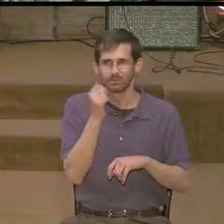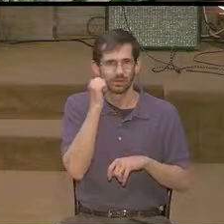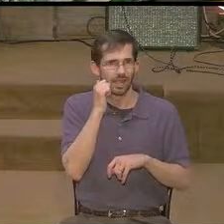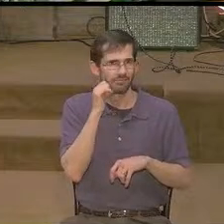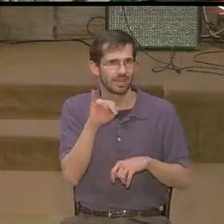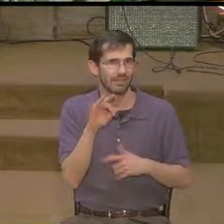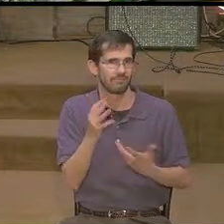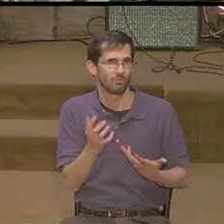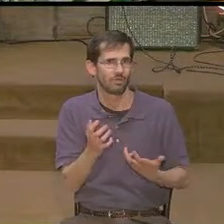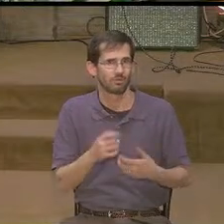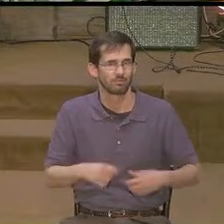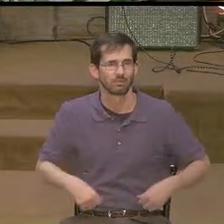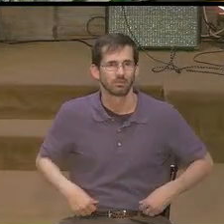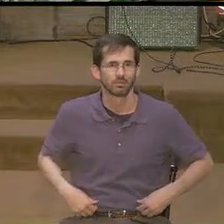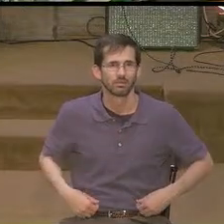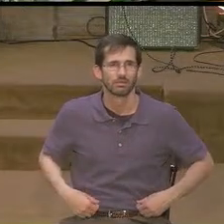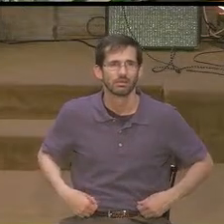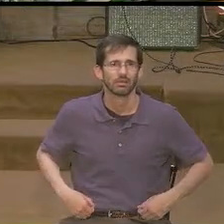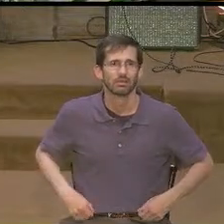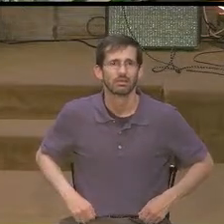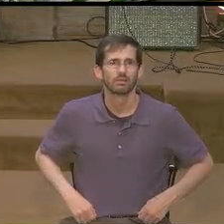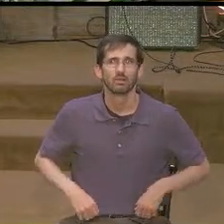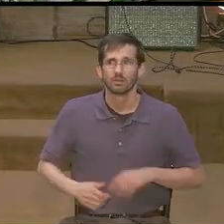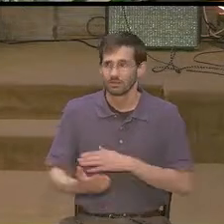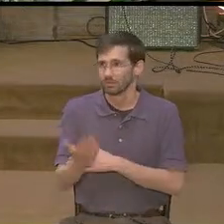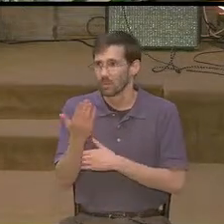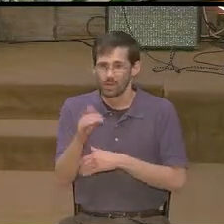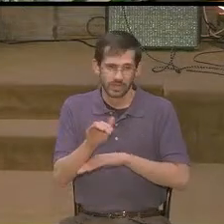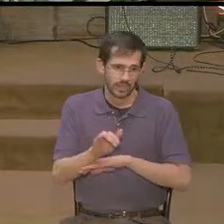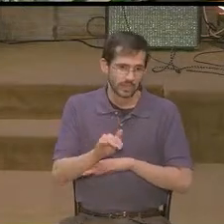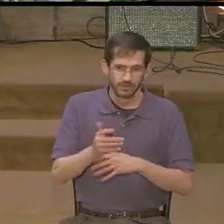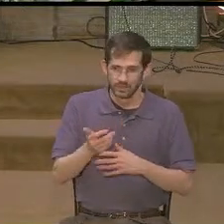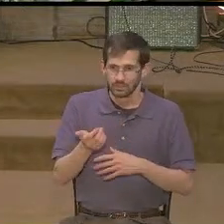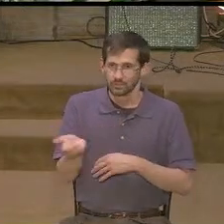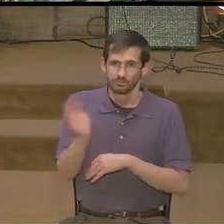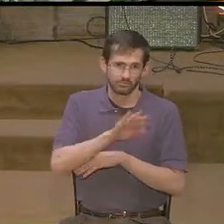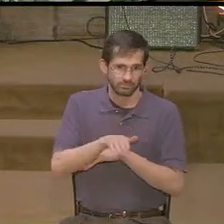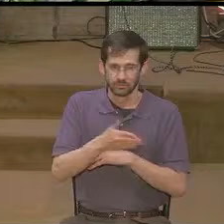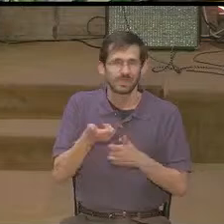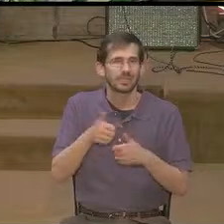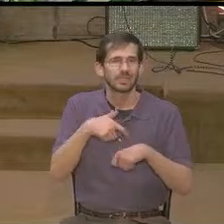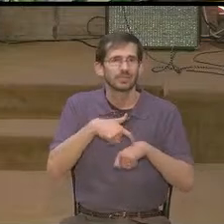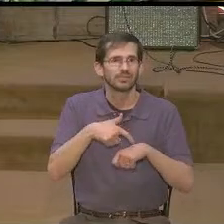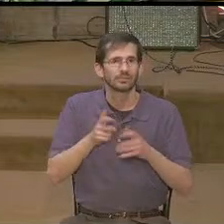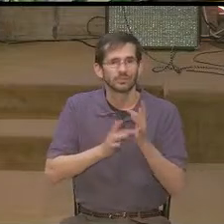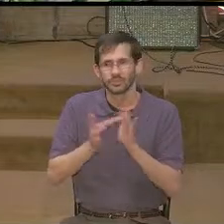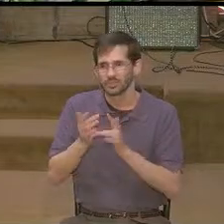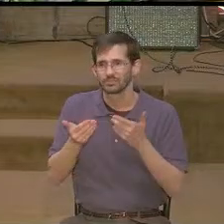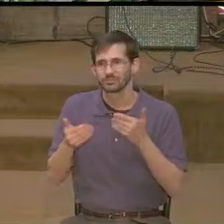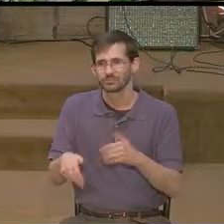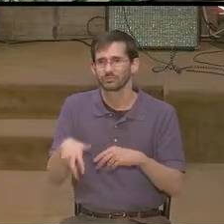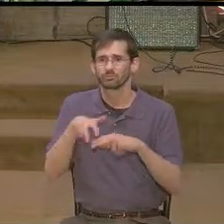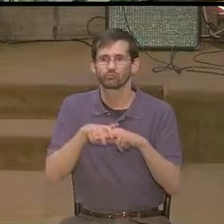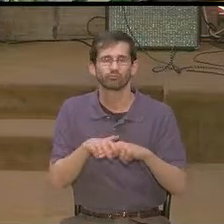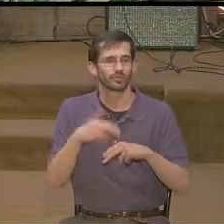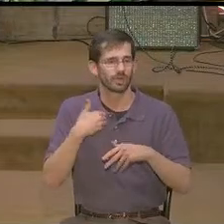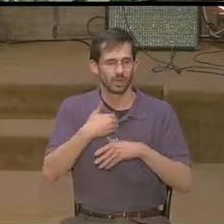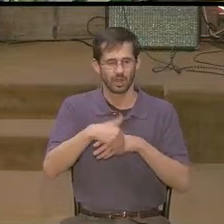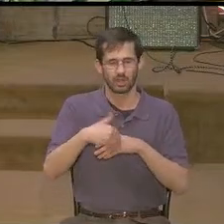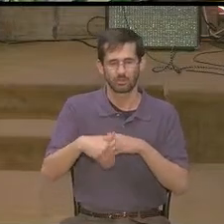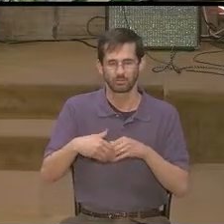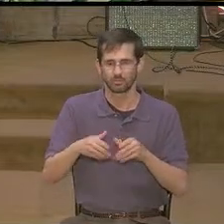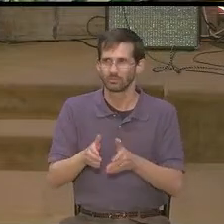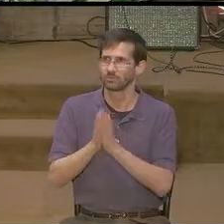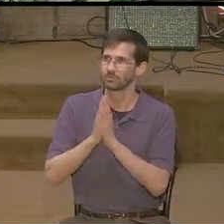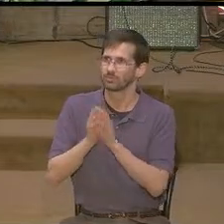like. You can have communion in the morning, in the evening. You can have it anytime you want. Jesus sat down and he took bread and he